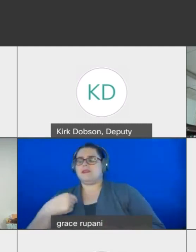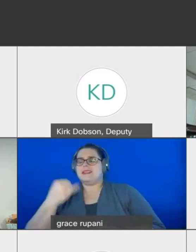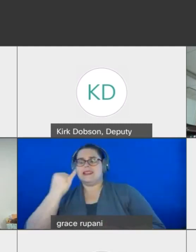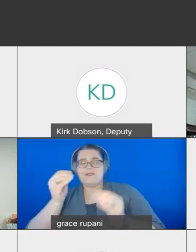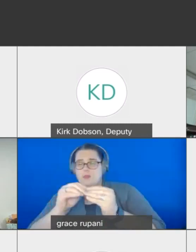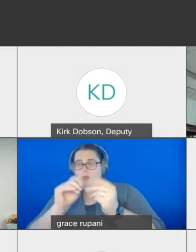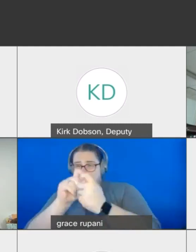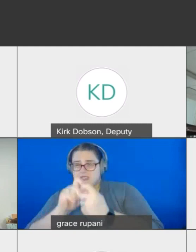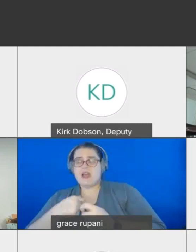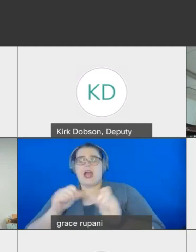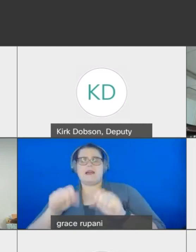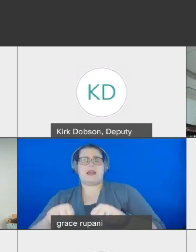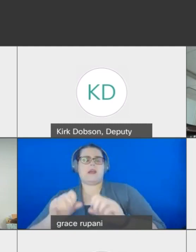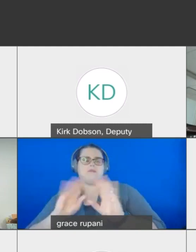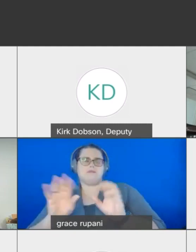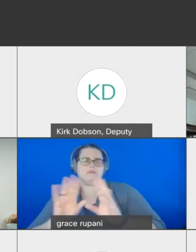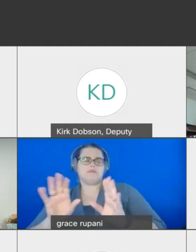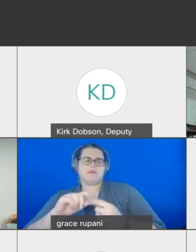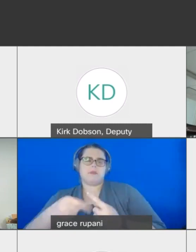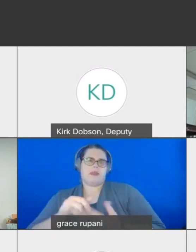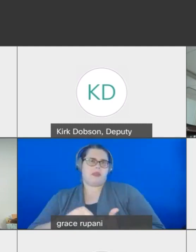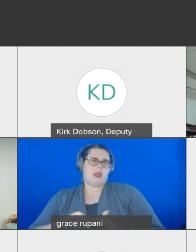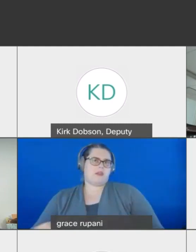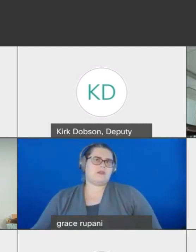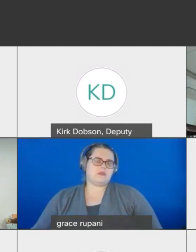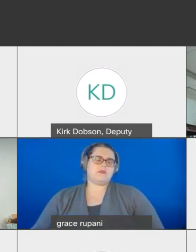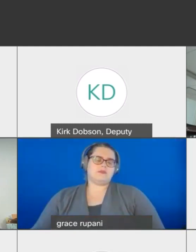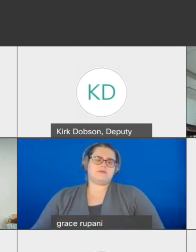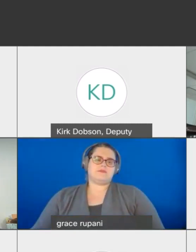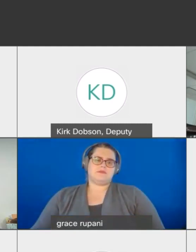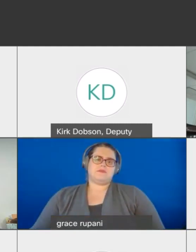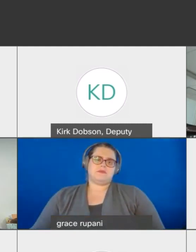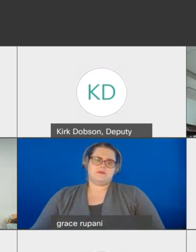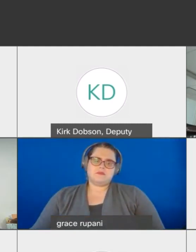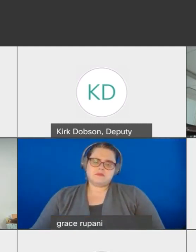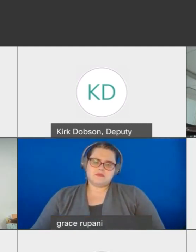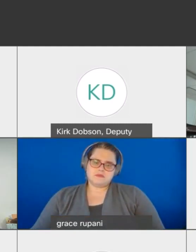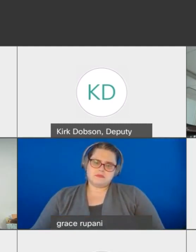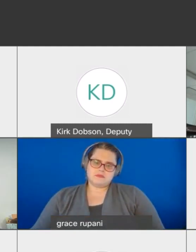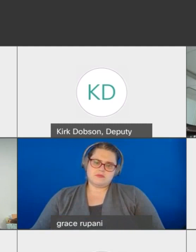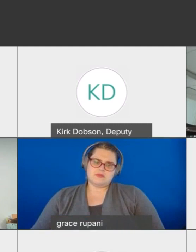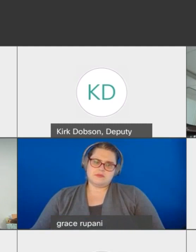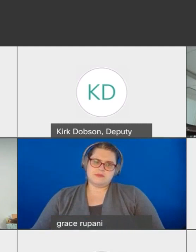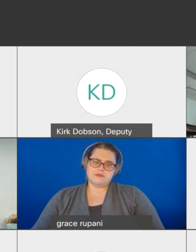specific questions on cohorting individuals in those settings.